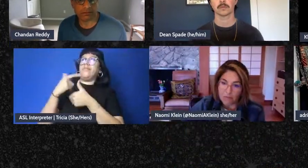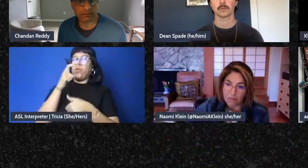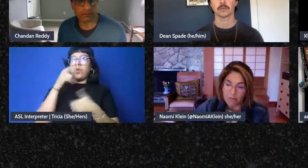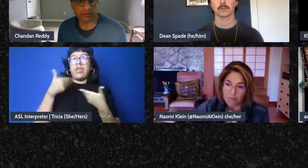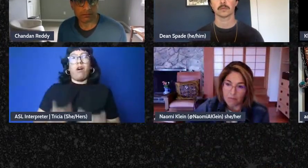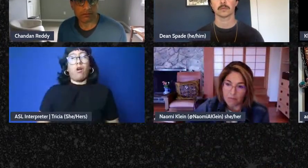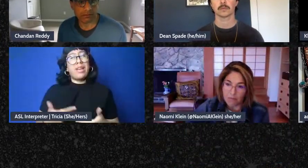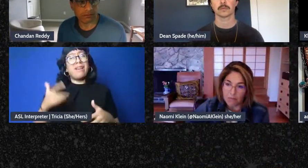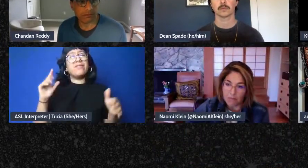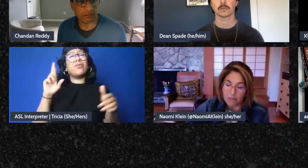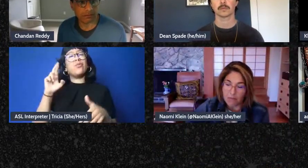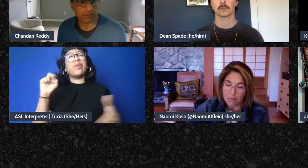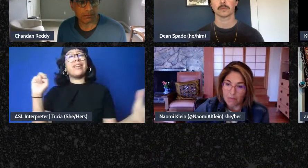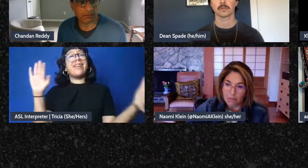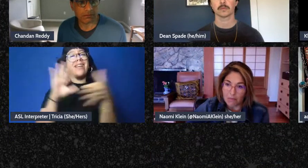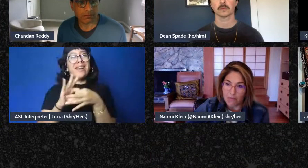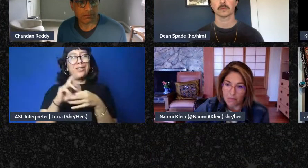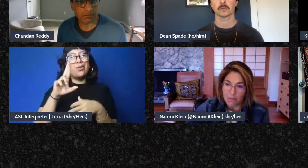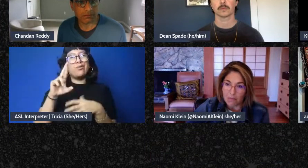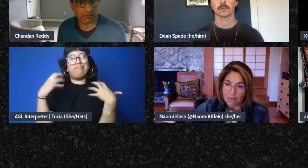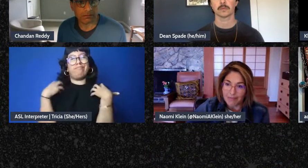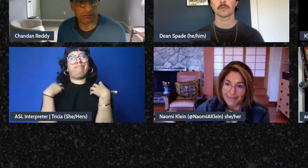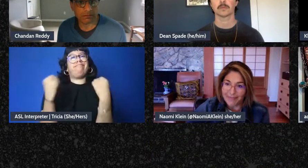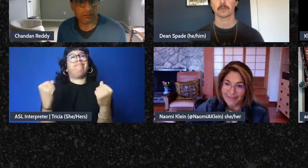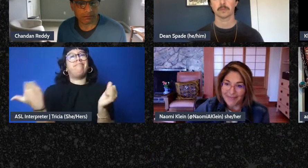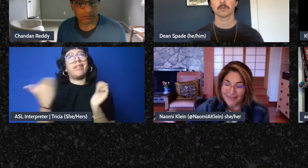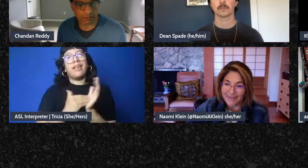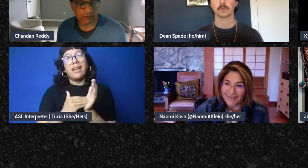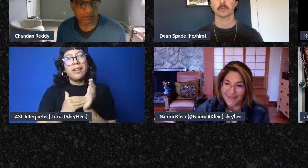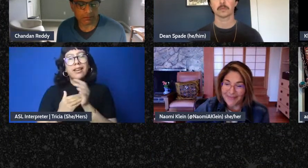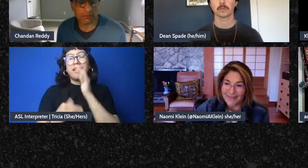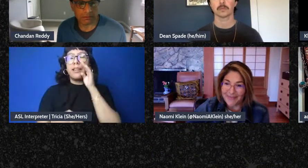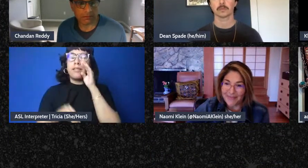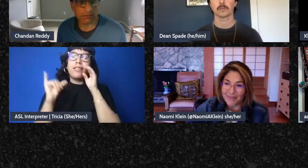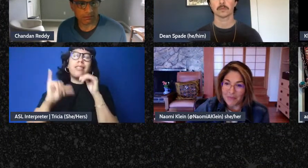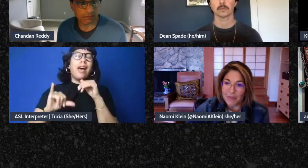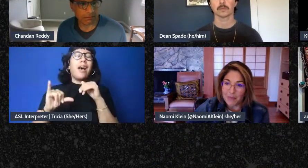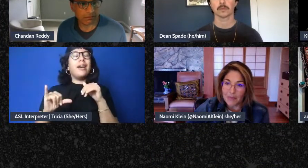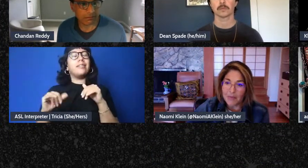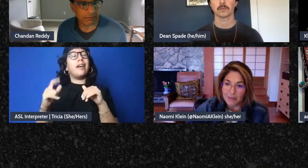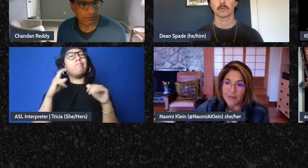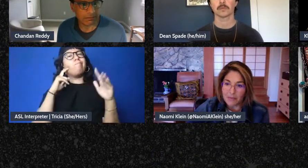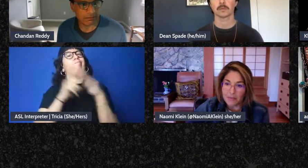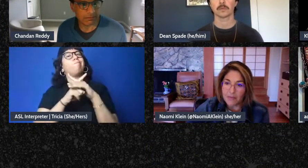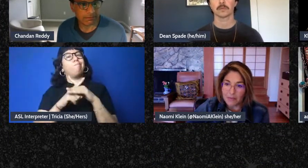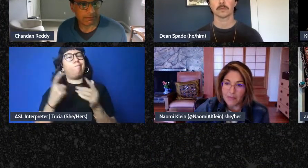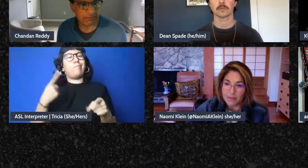to record reconnect and restore that so that's something I take issue with